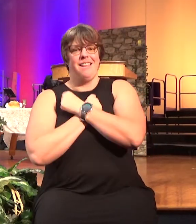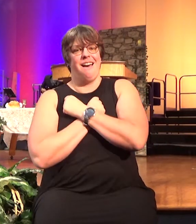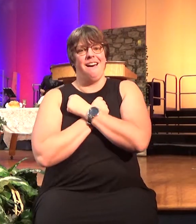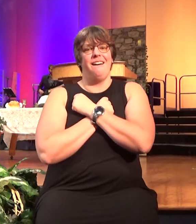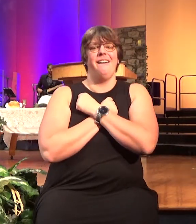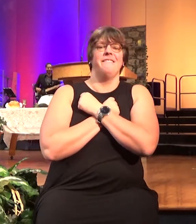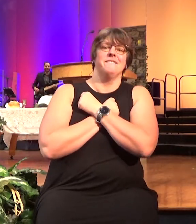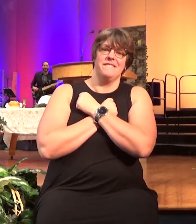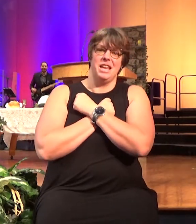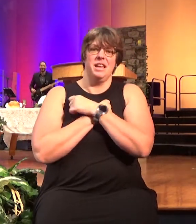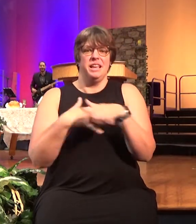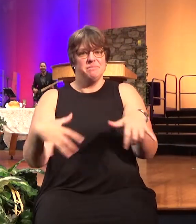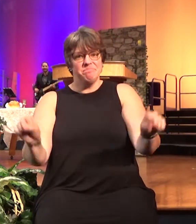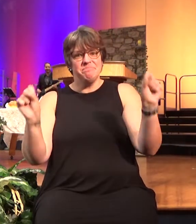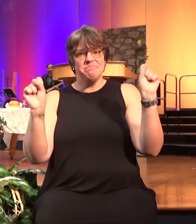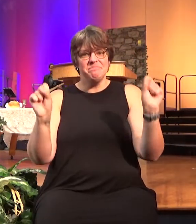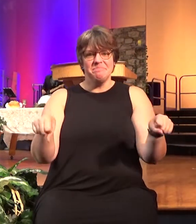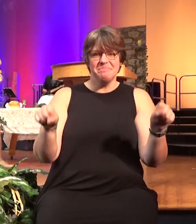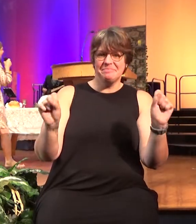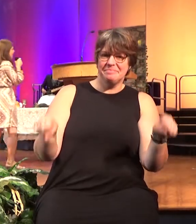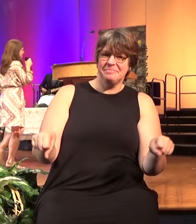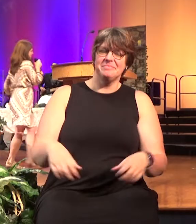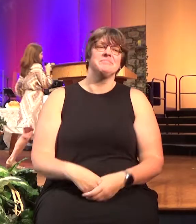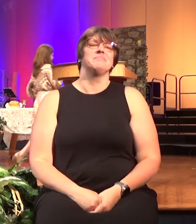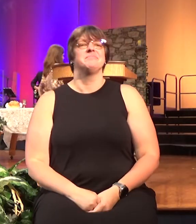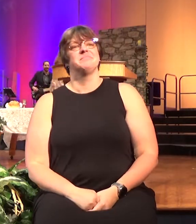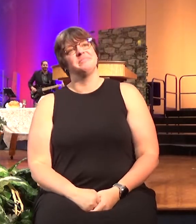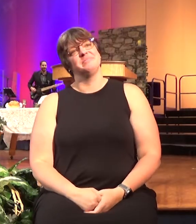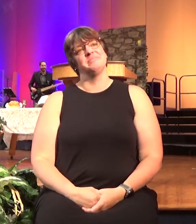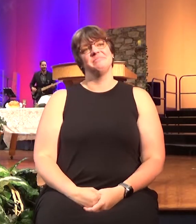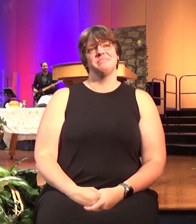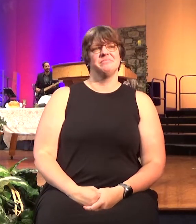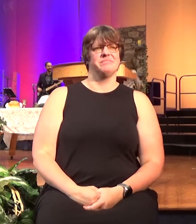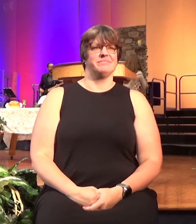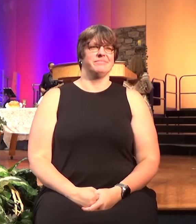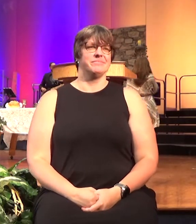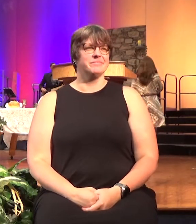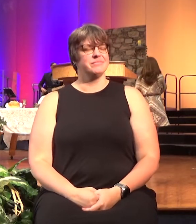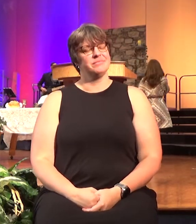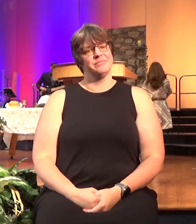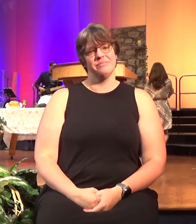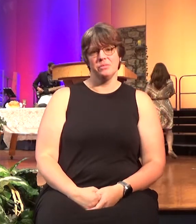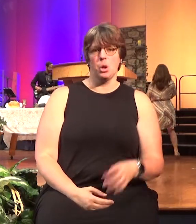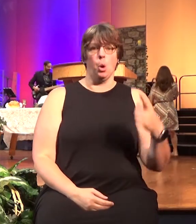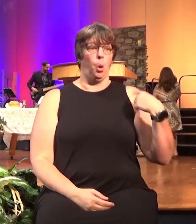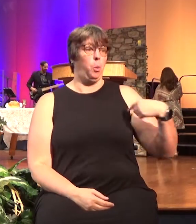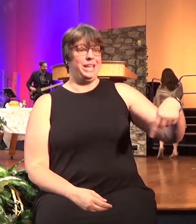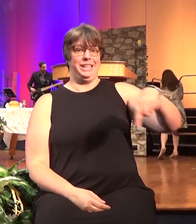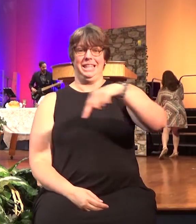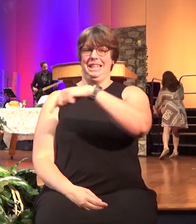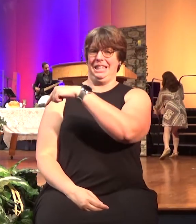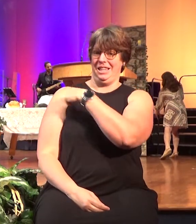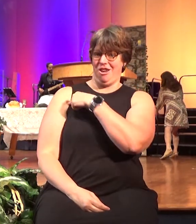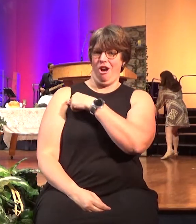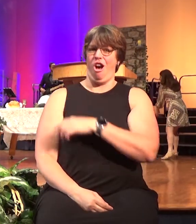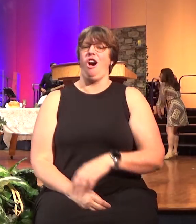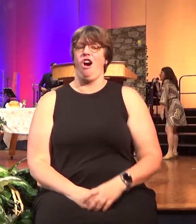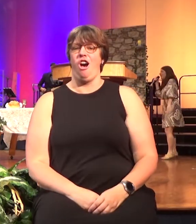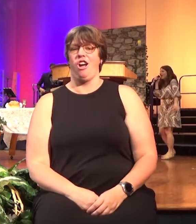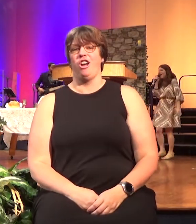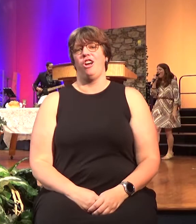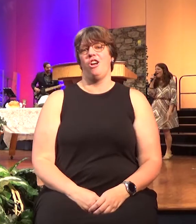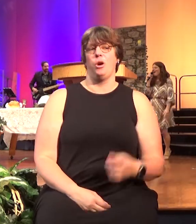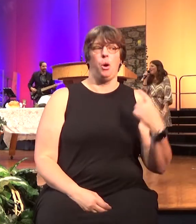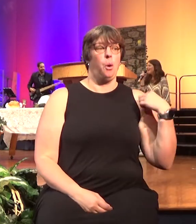find? What would you find? 'Cause the energy connecting your